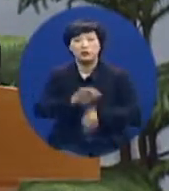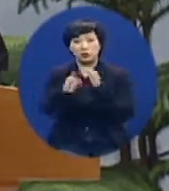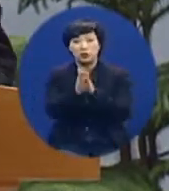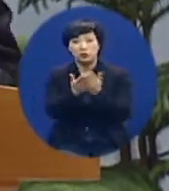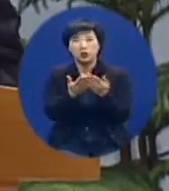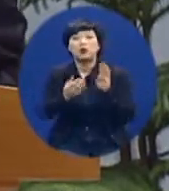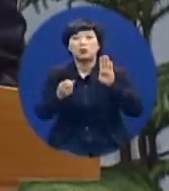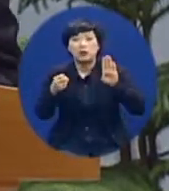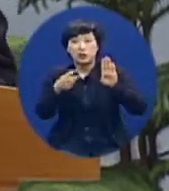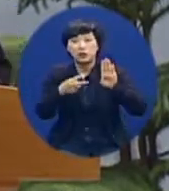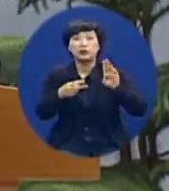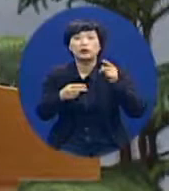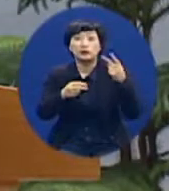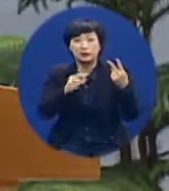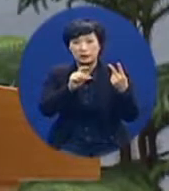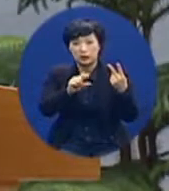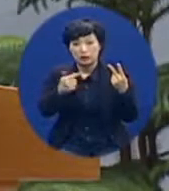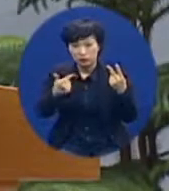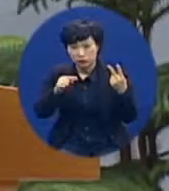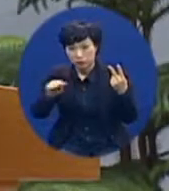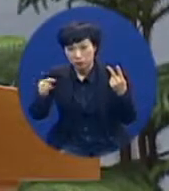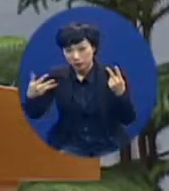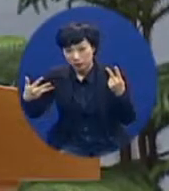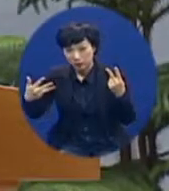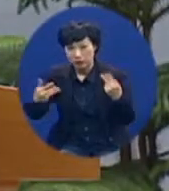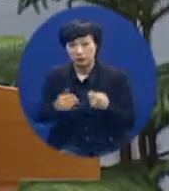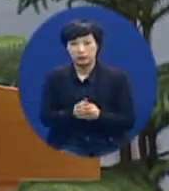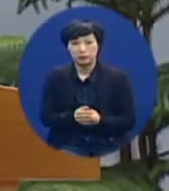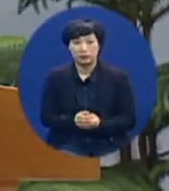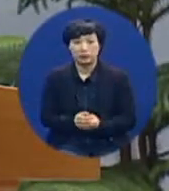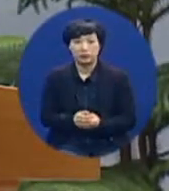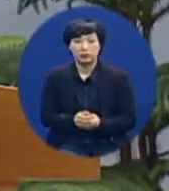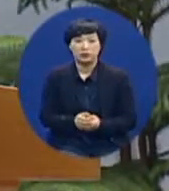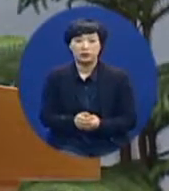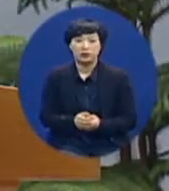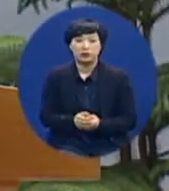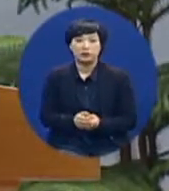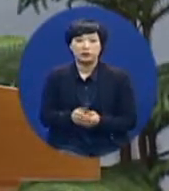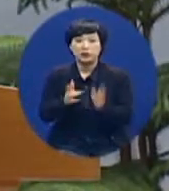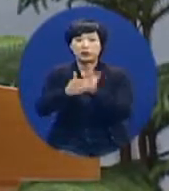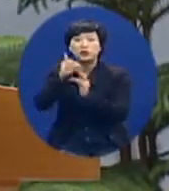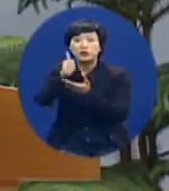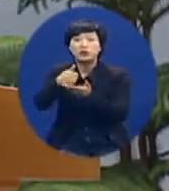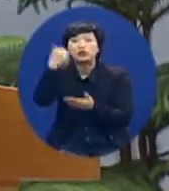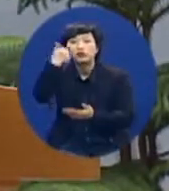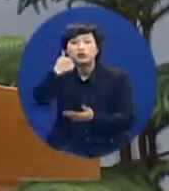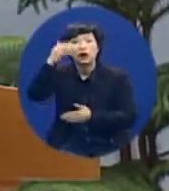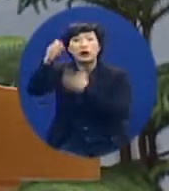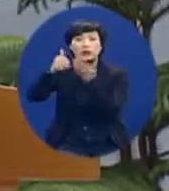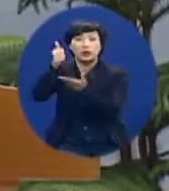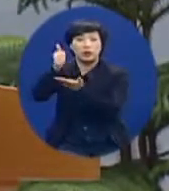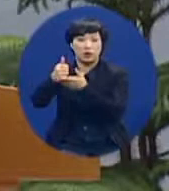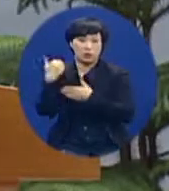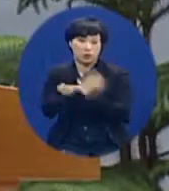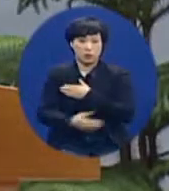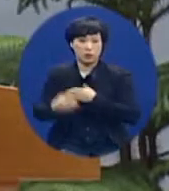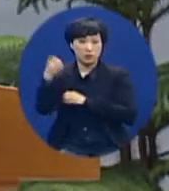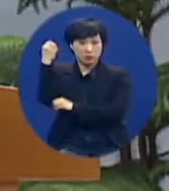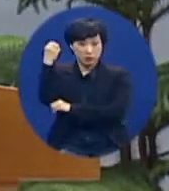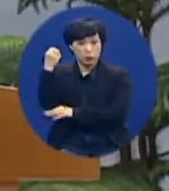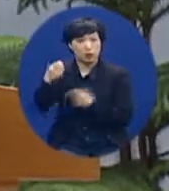being in very nature God did not consider equality with God something to be